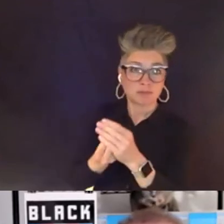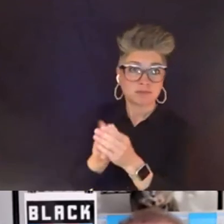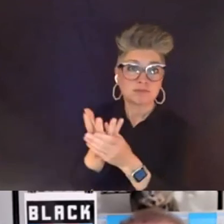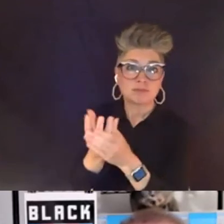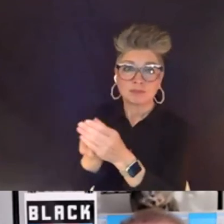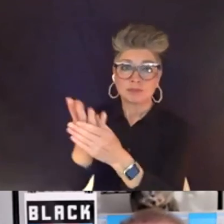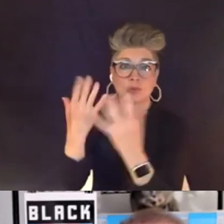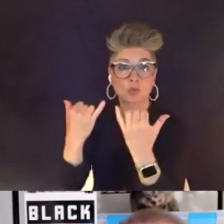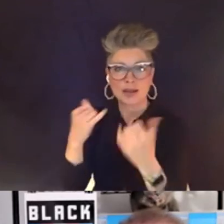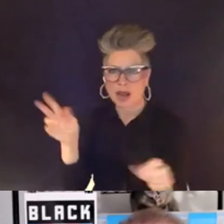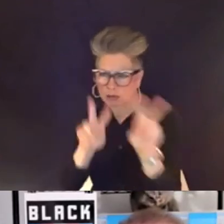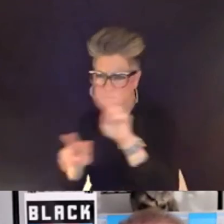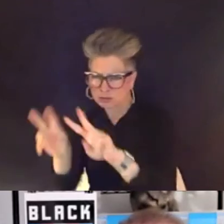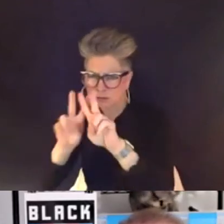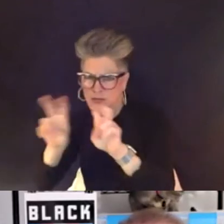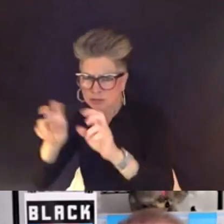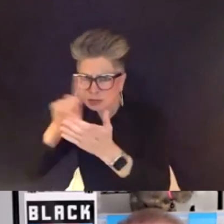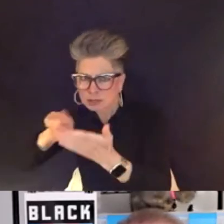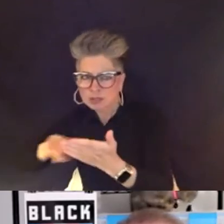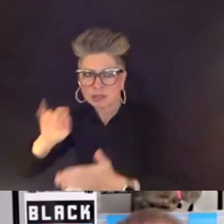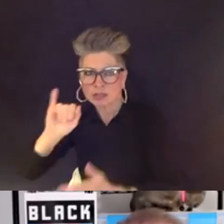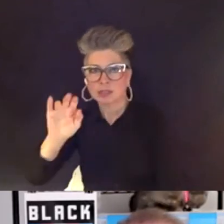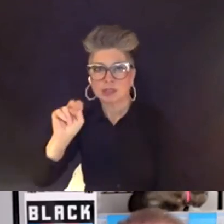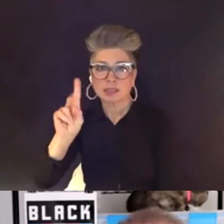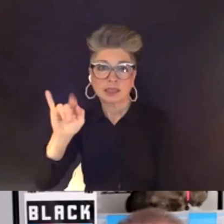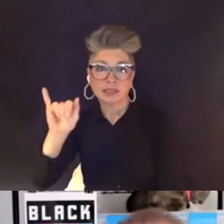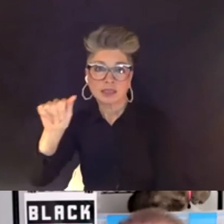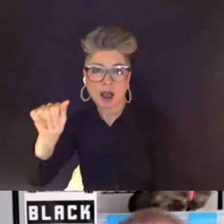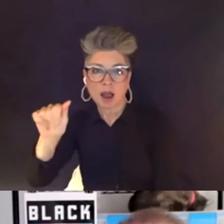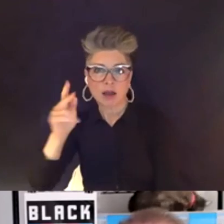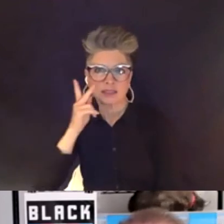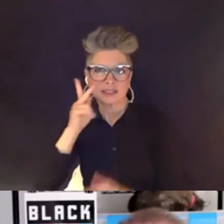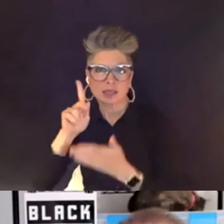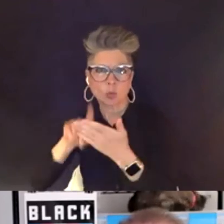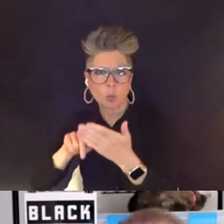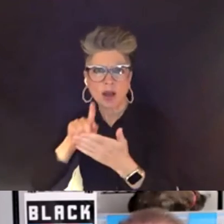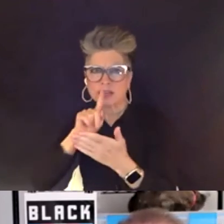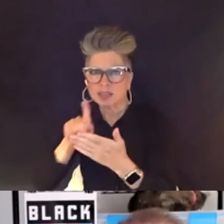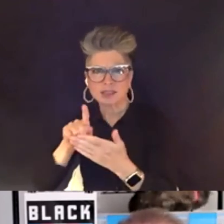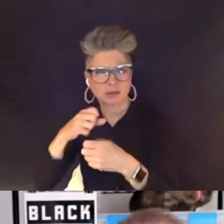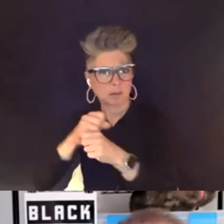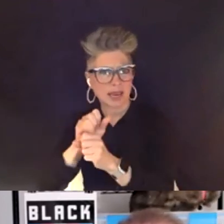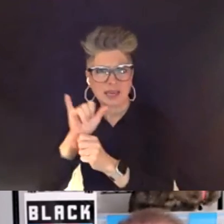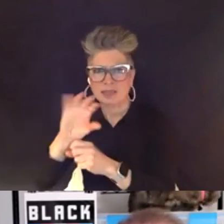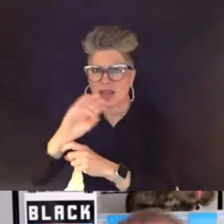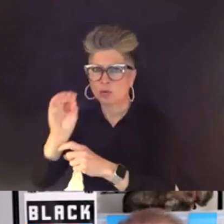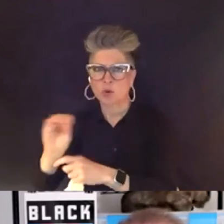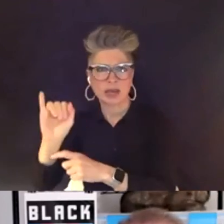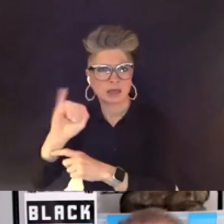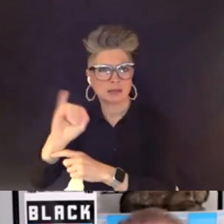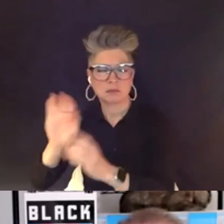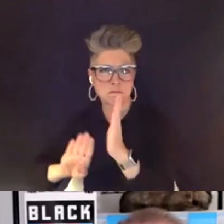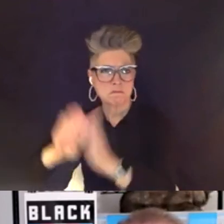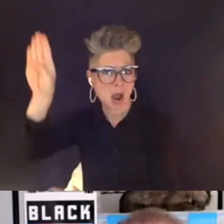at India to see what is really driving the infection rate there. So we may actually learn about different